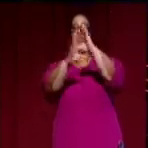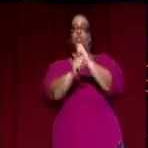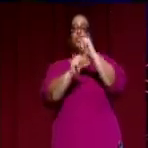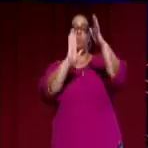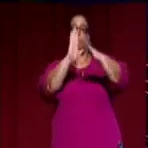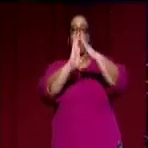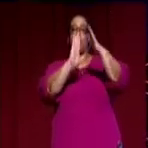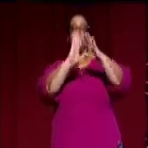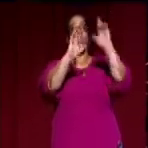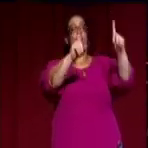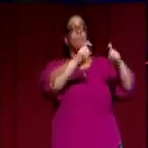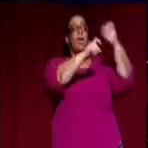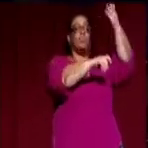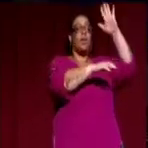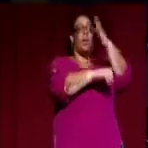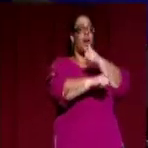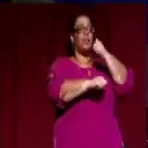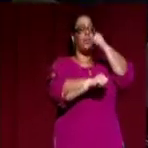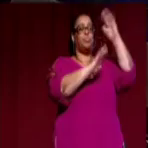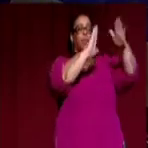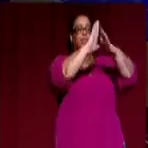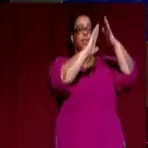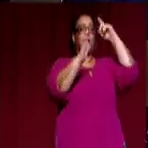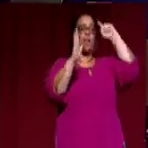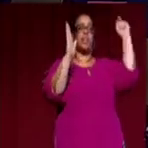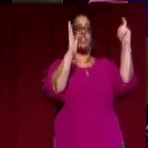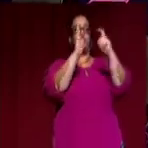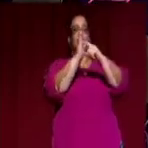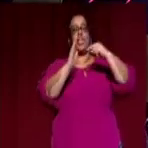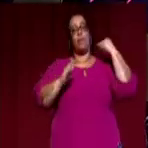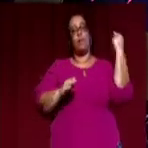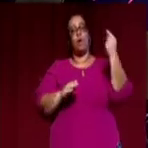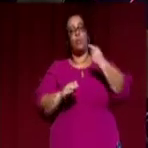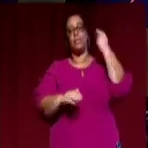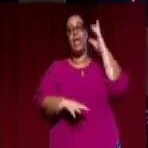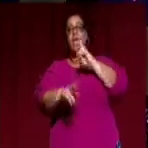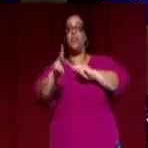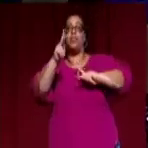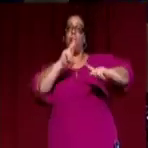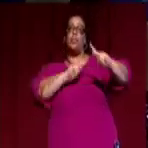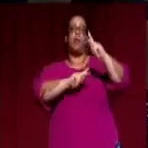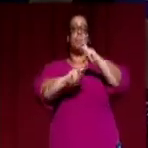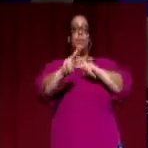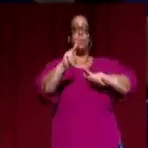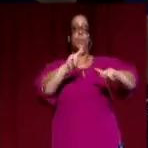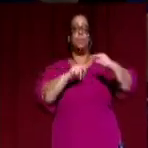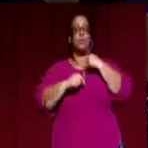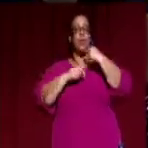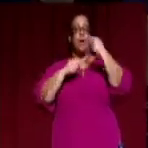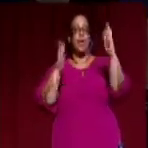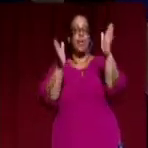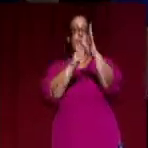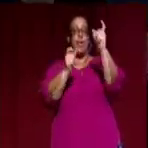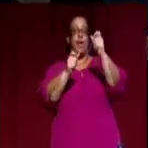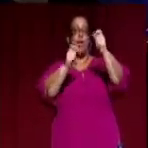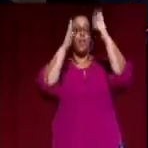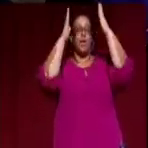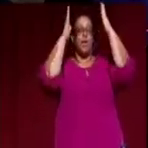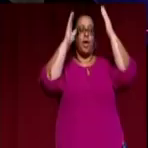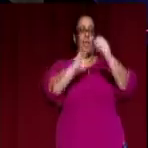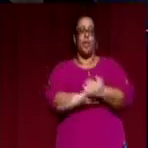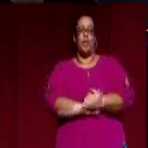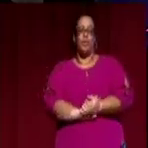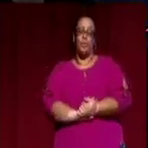he's worthy. You ought to give God the highest praise, acknowledging him always. And all the people shout halle,